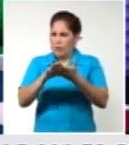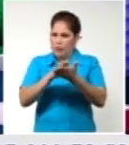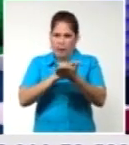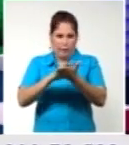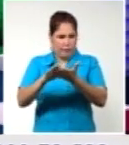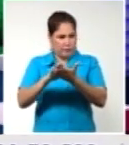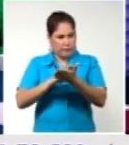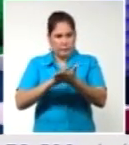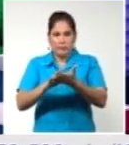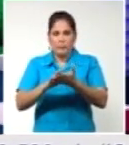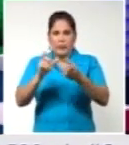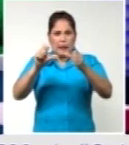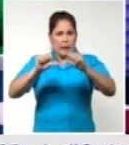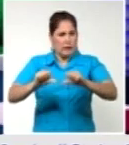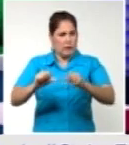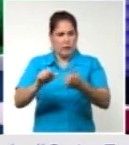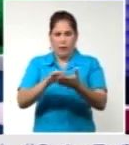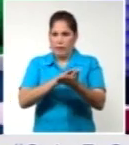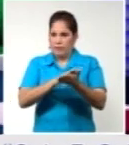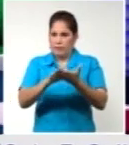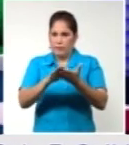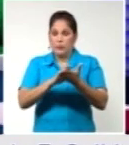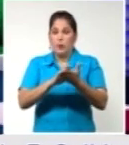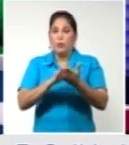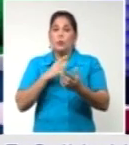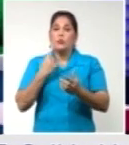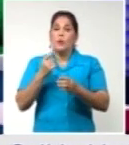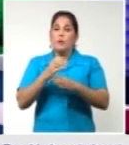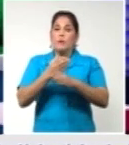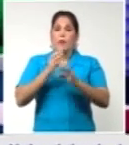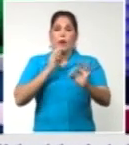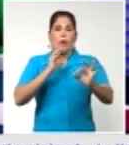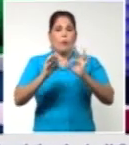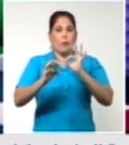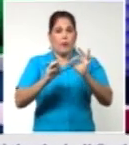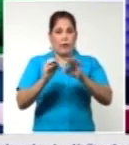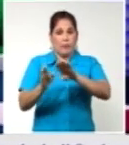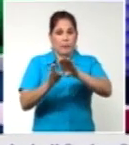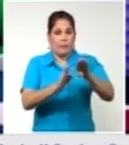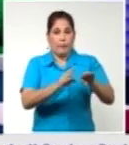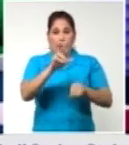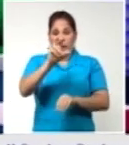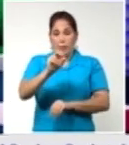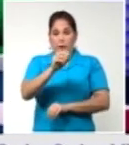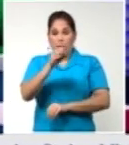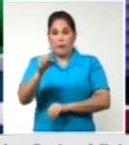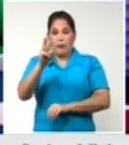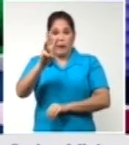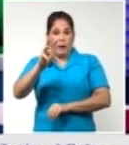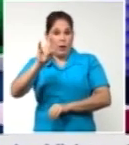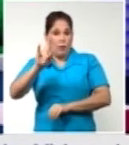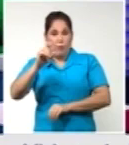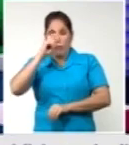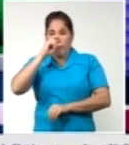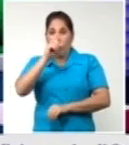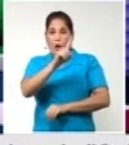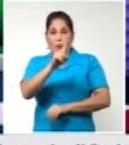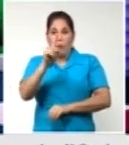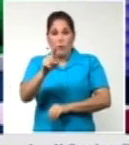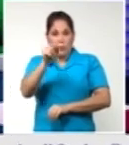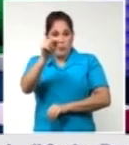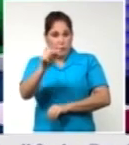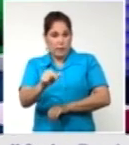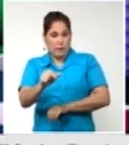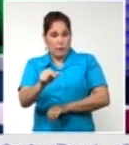Meanwhile, 11 people to have tested positive for COVID-19 yesterday are between 20 and 39 years of